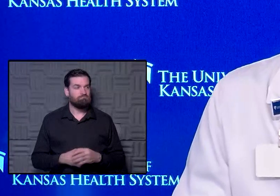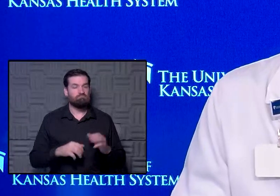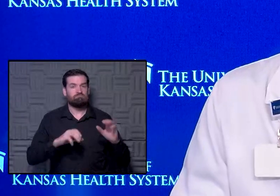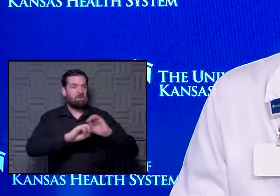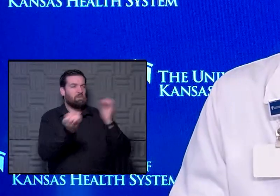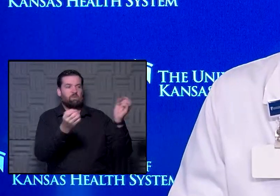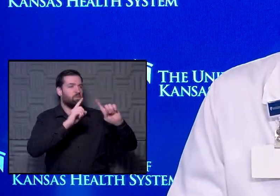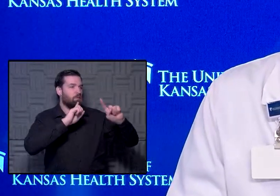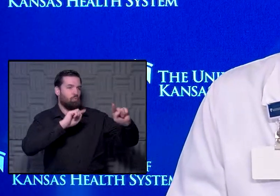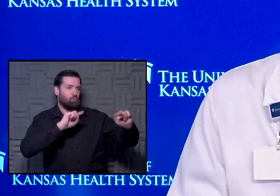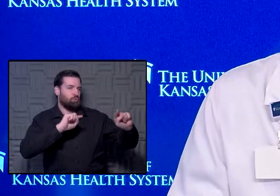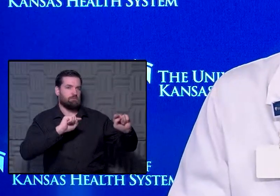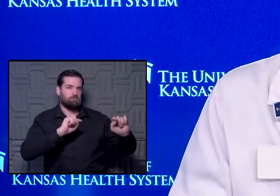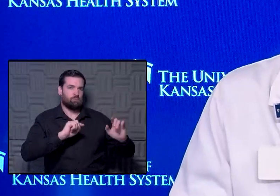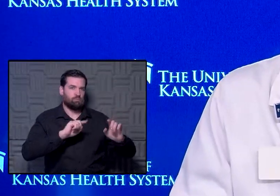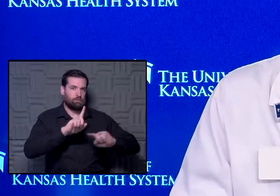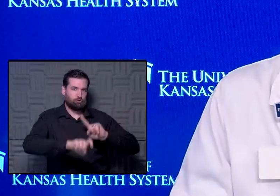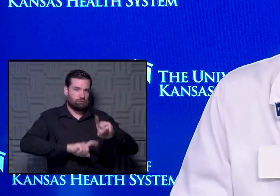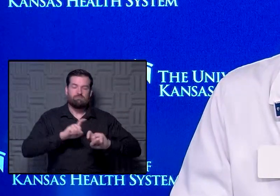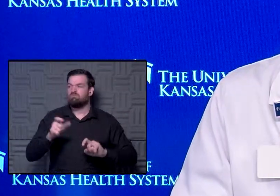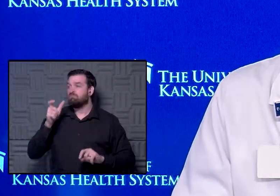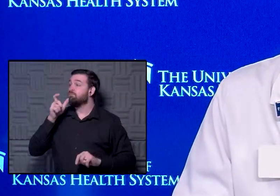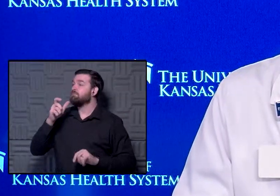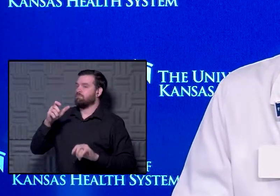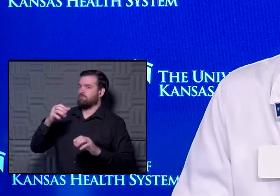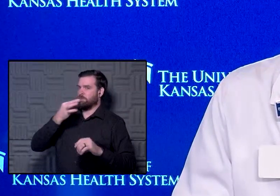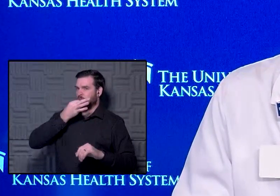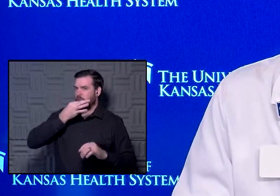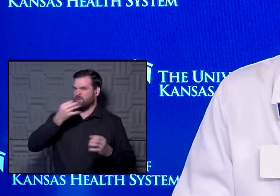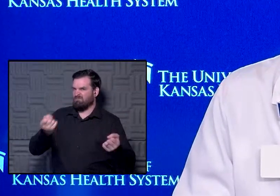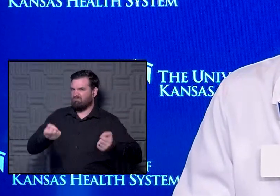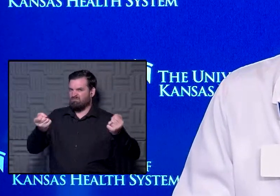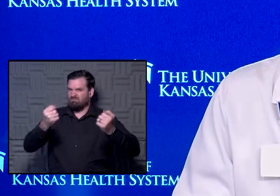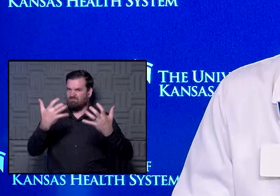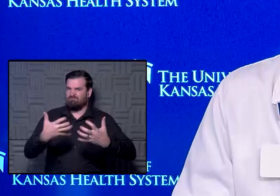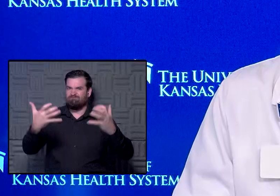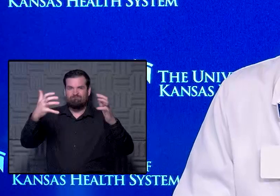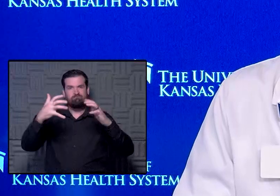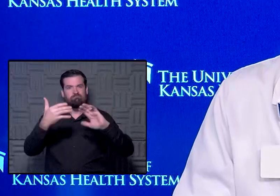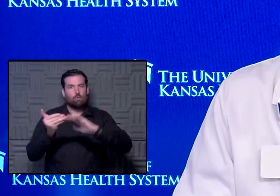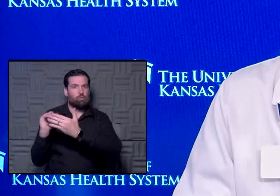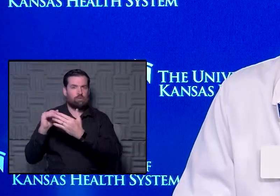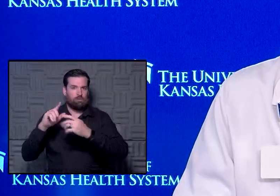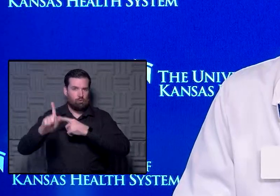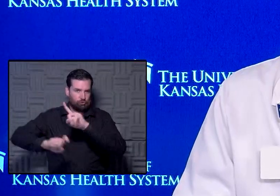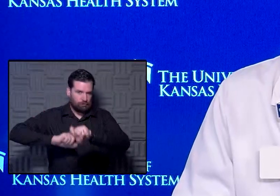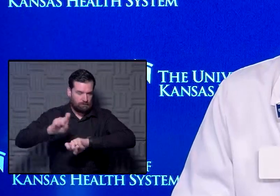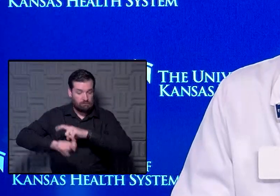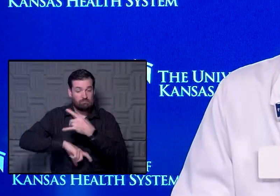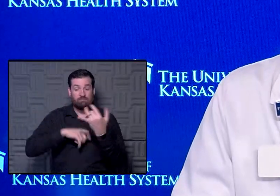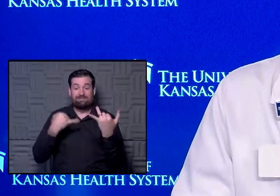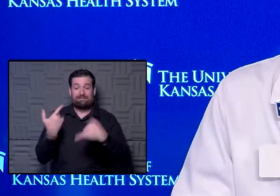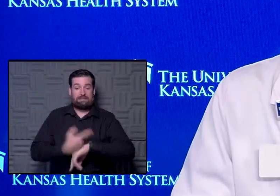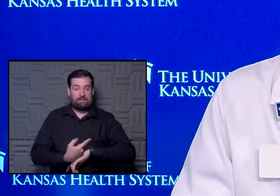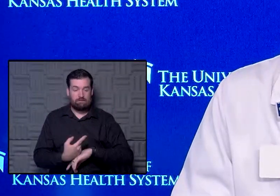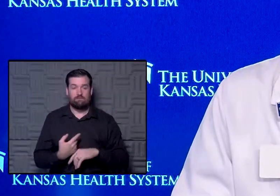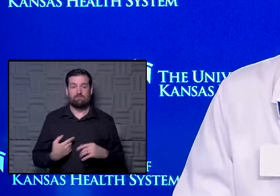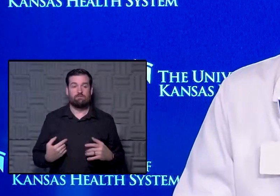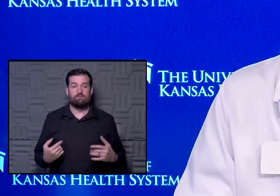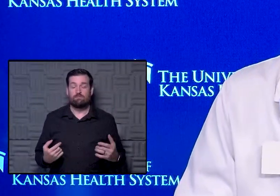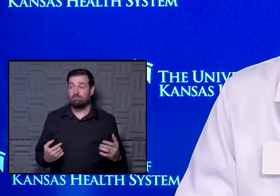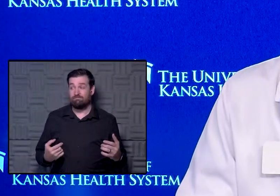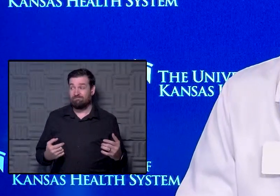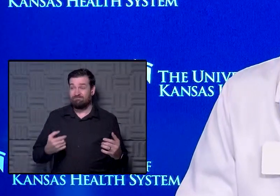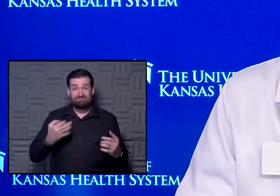of reporter questions. So. Okay, so we'll come back to community questions, those that have been sent in this week and those that may be coming in today. It wouldn't